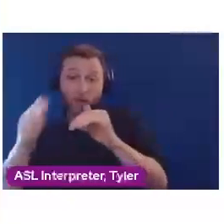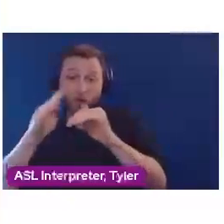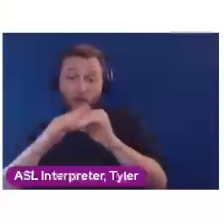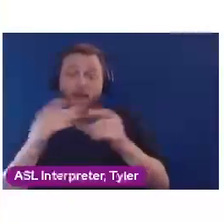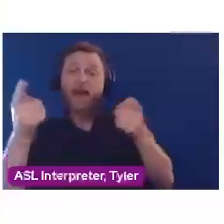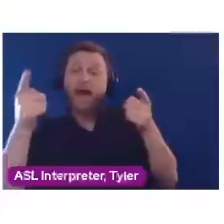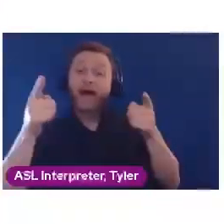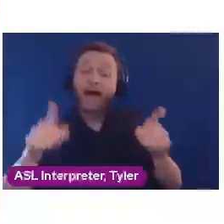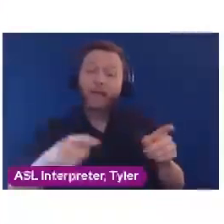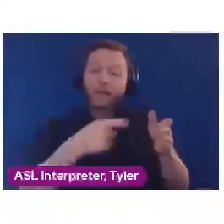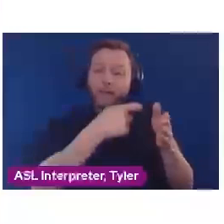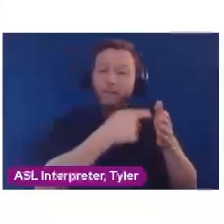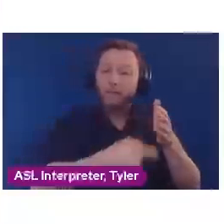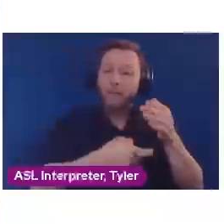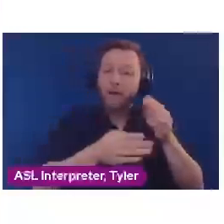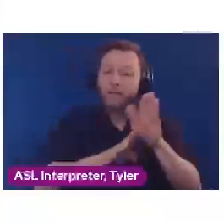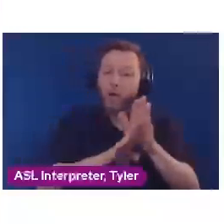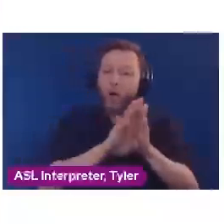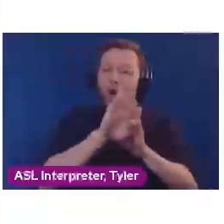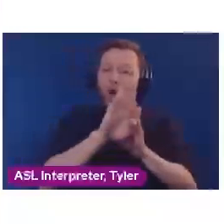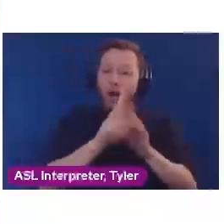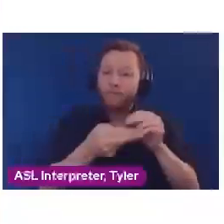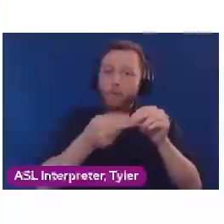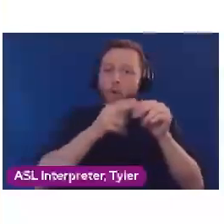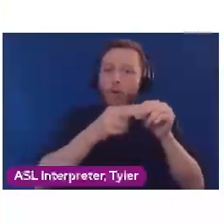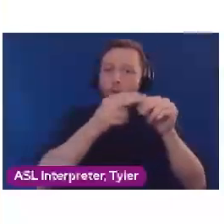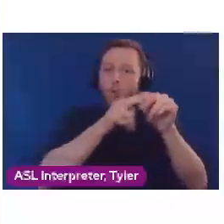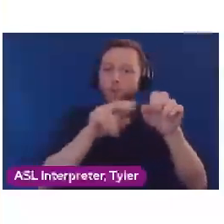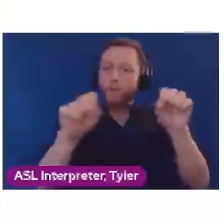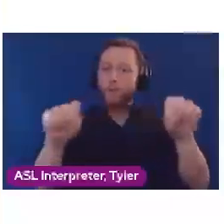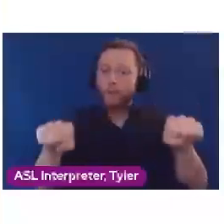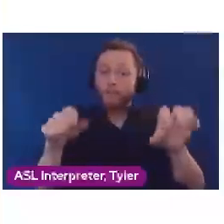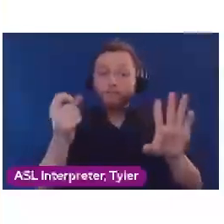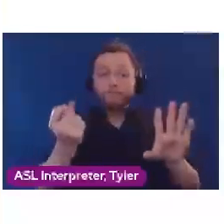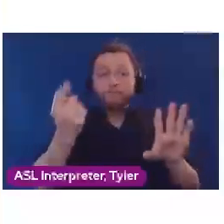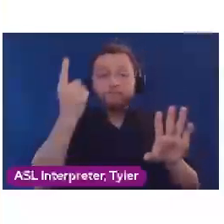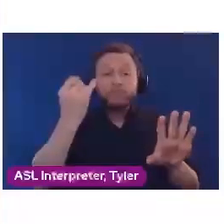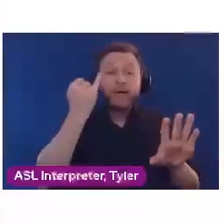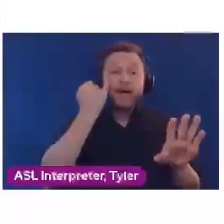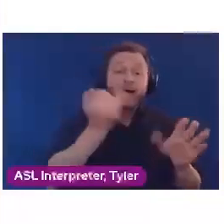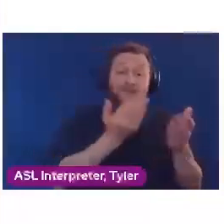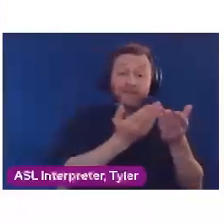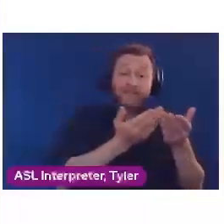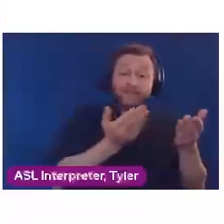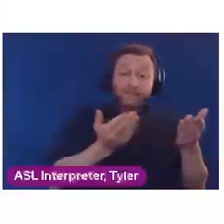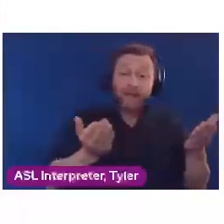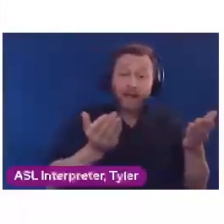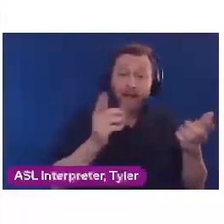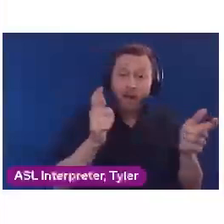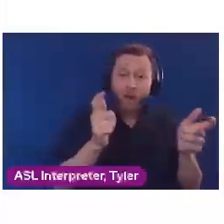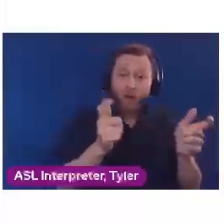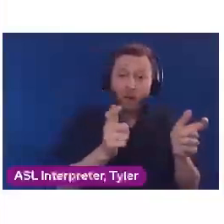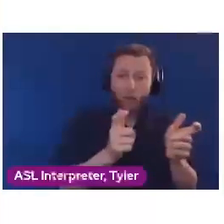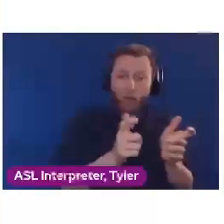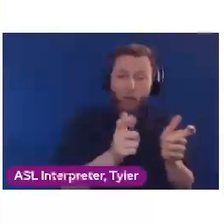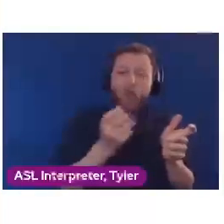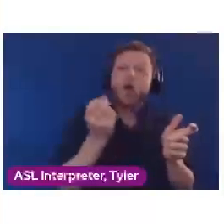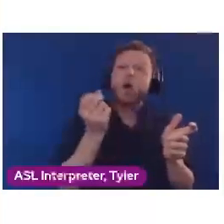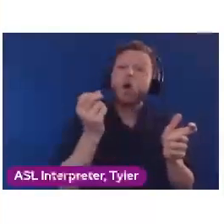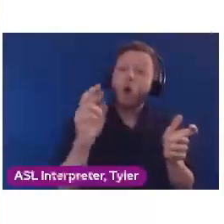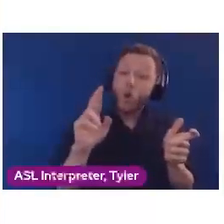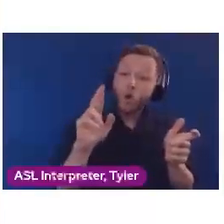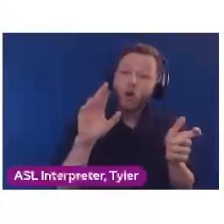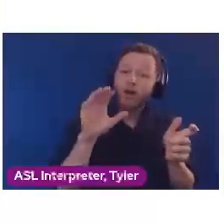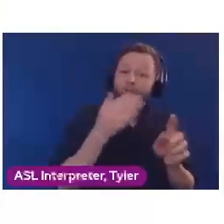But also, if you have supply decreasing or suppliers changing how they do things, that also can